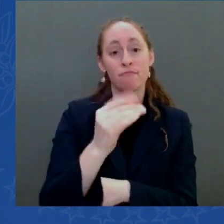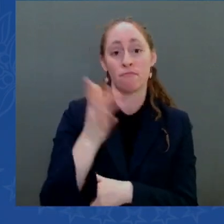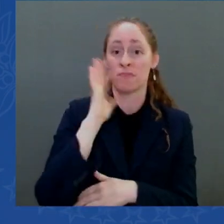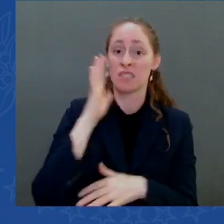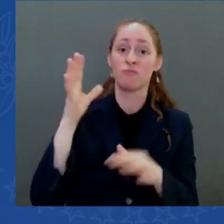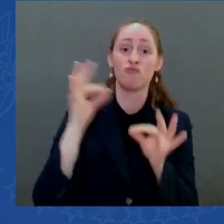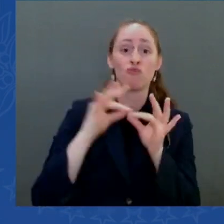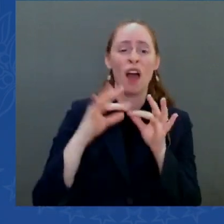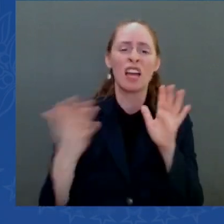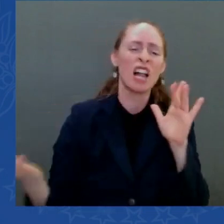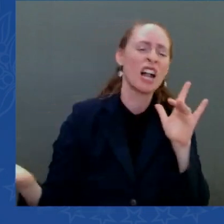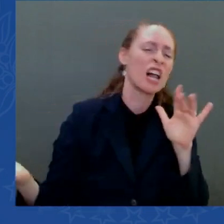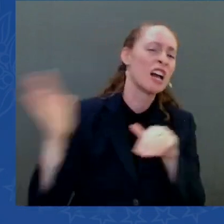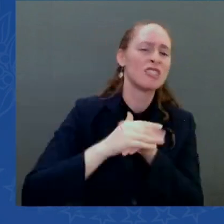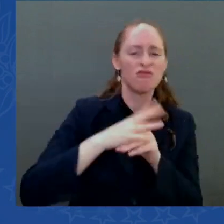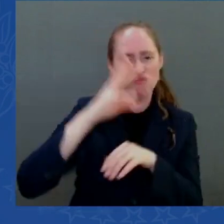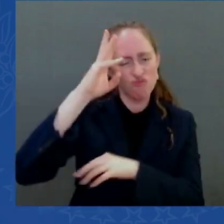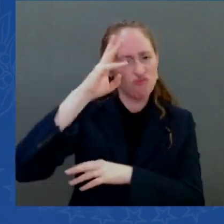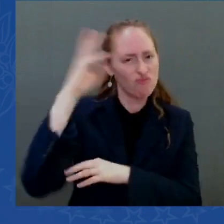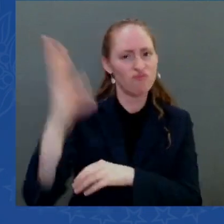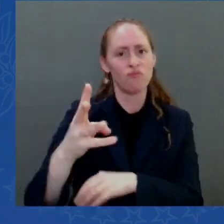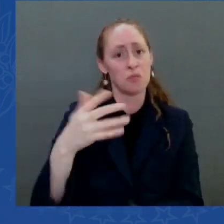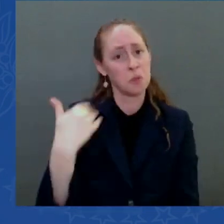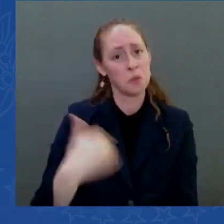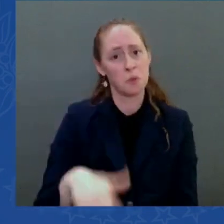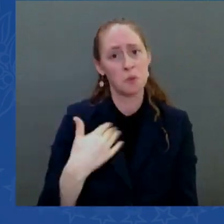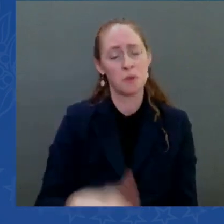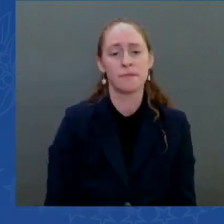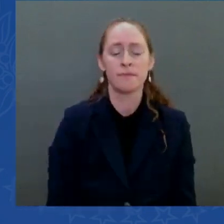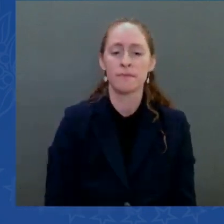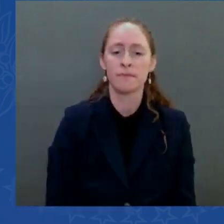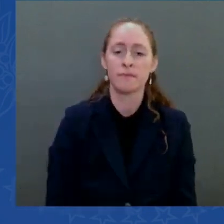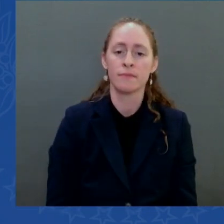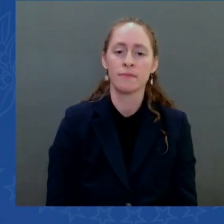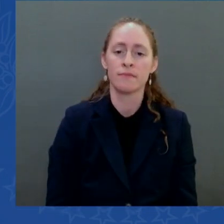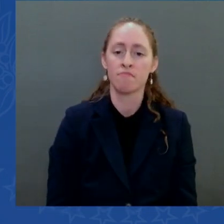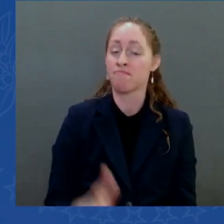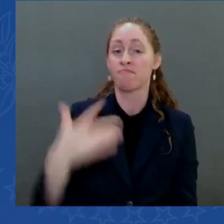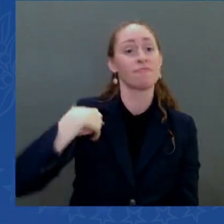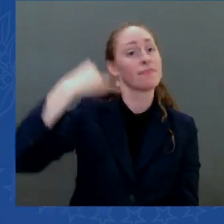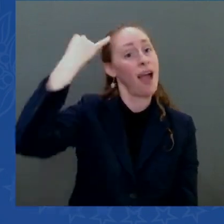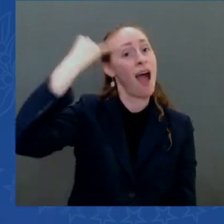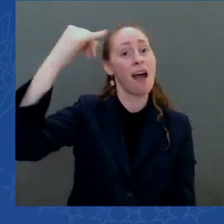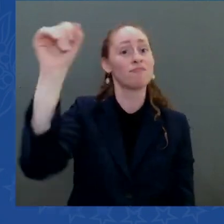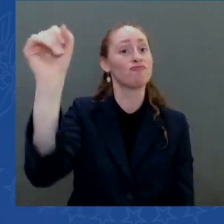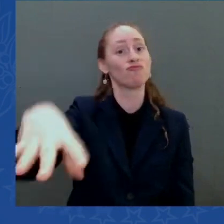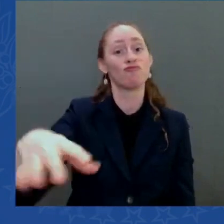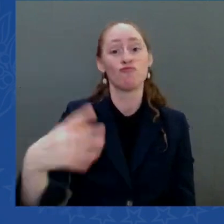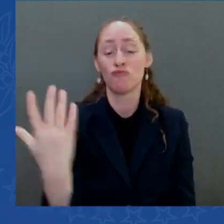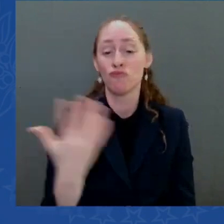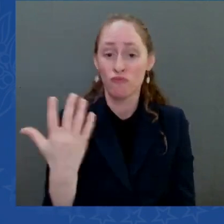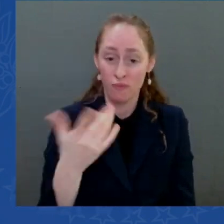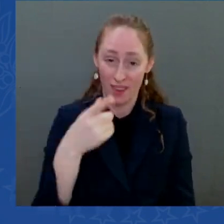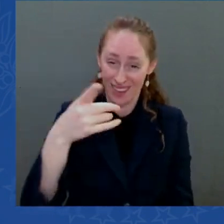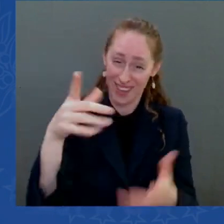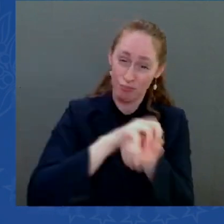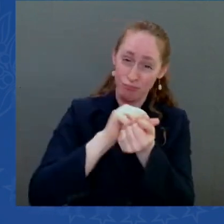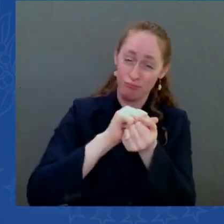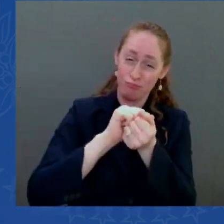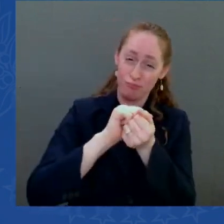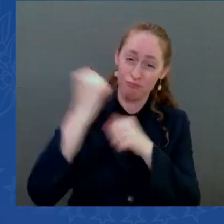idea. Instead of destroying the Affordable Care Act, let's keep building on it. Extend the American Rescue Plan subsidies that we've